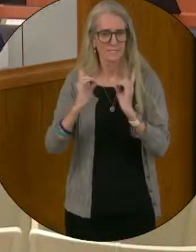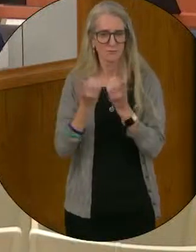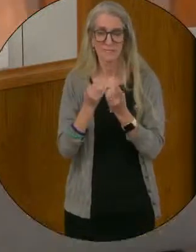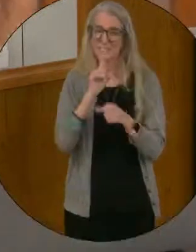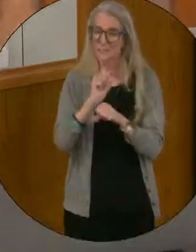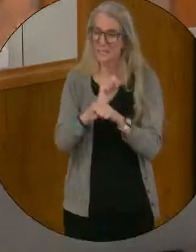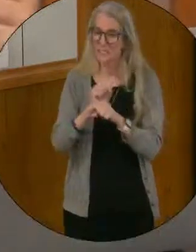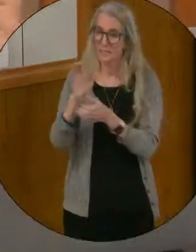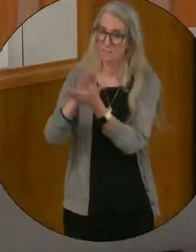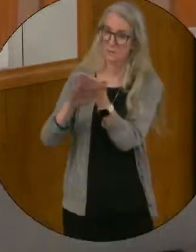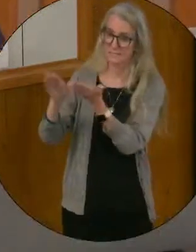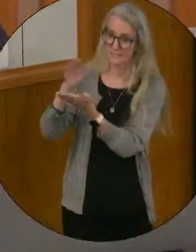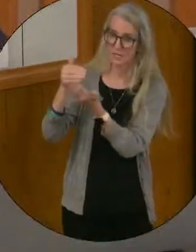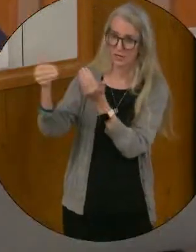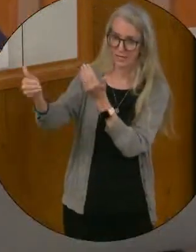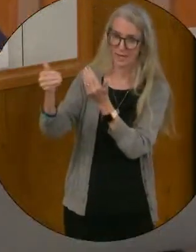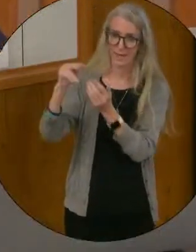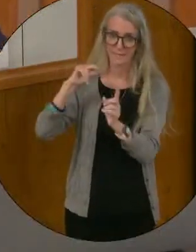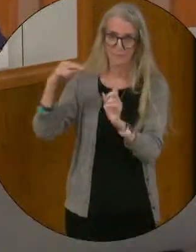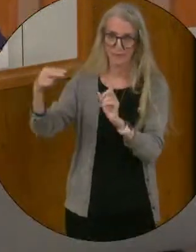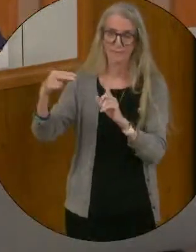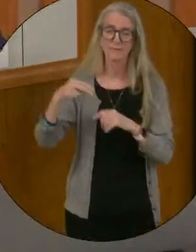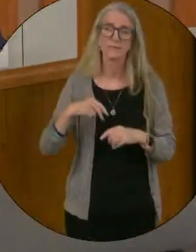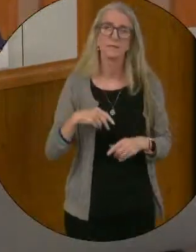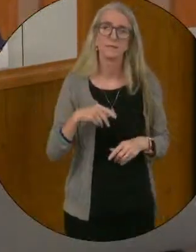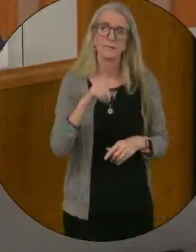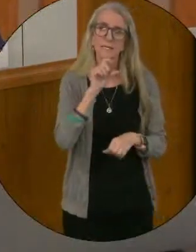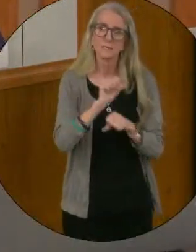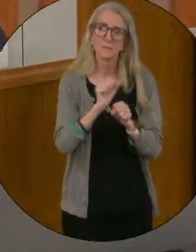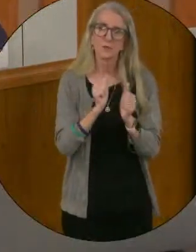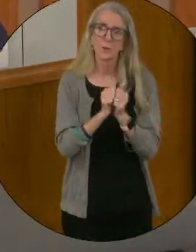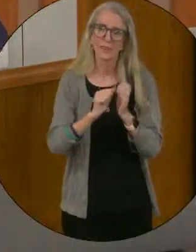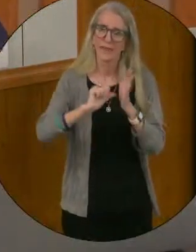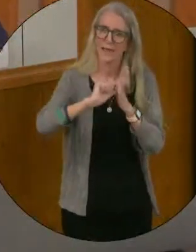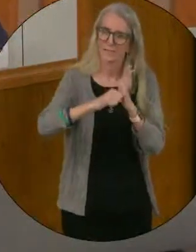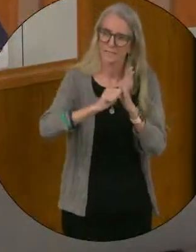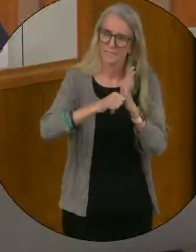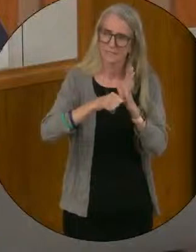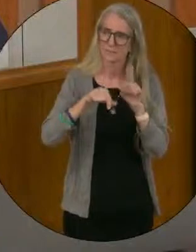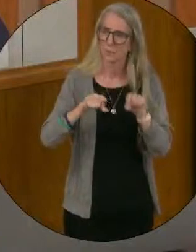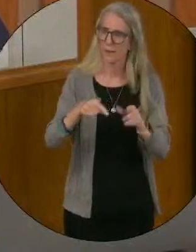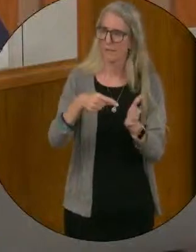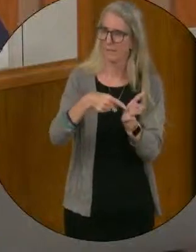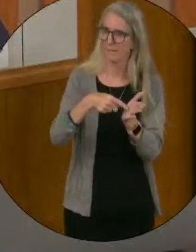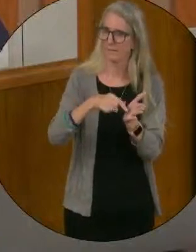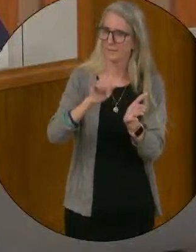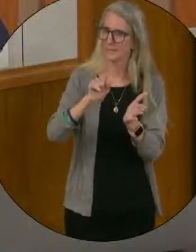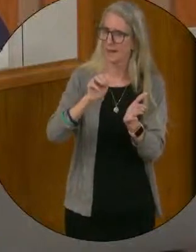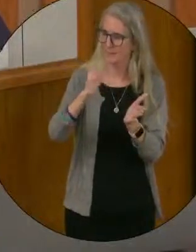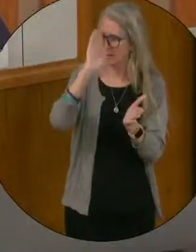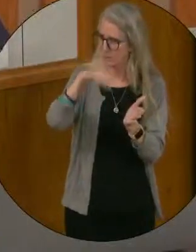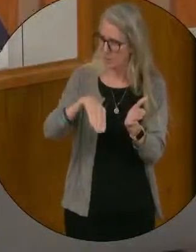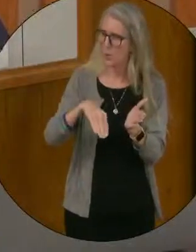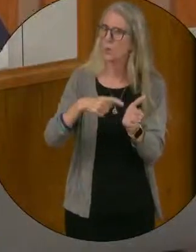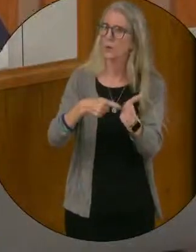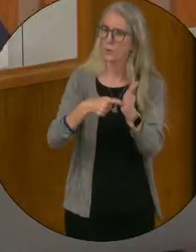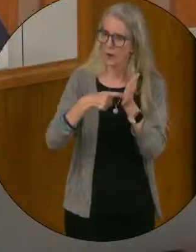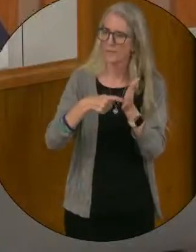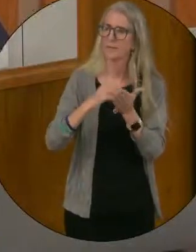post-secondary access, college access, especially with the emphasis. While this item here I know is a requirement, it is